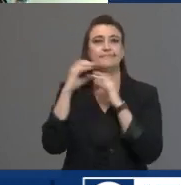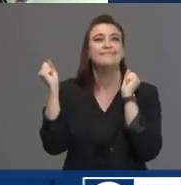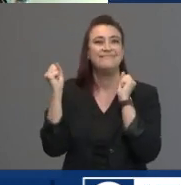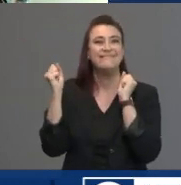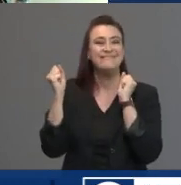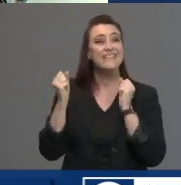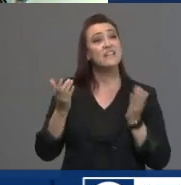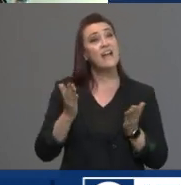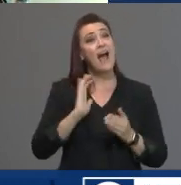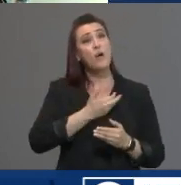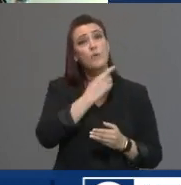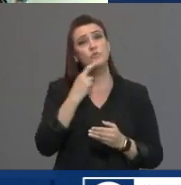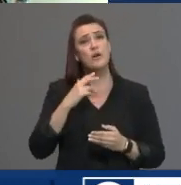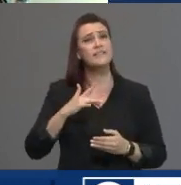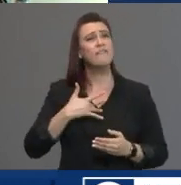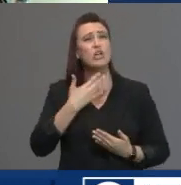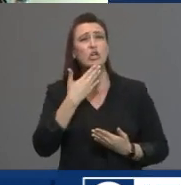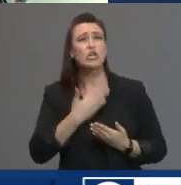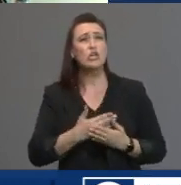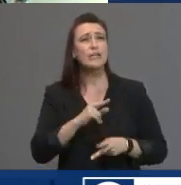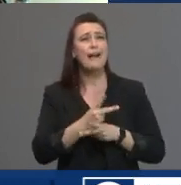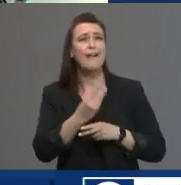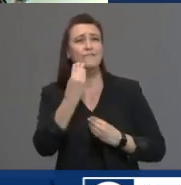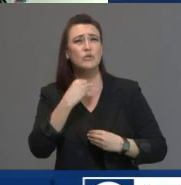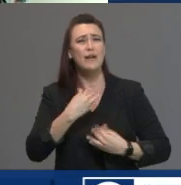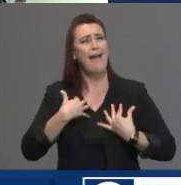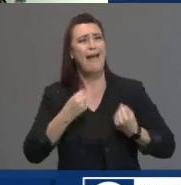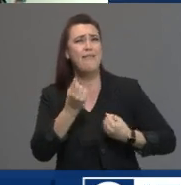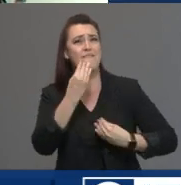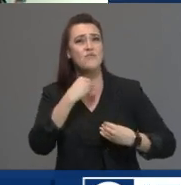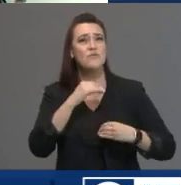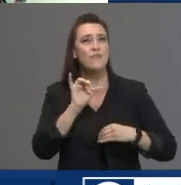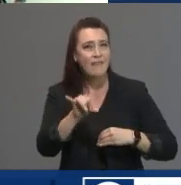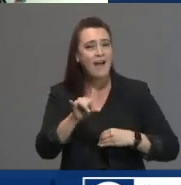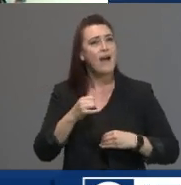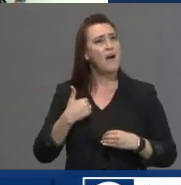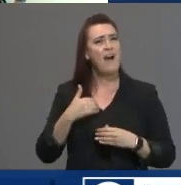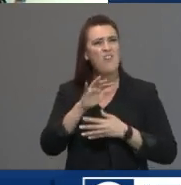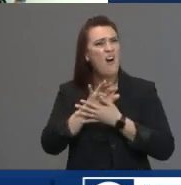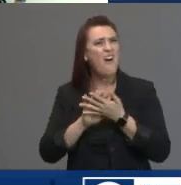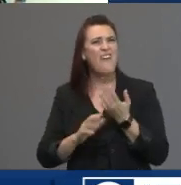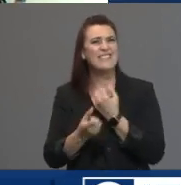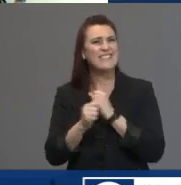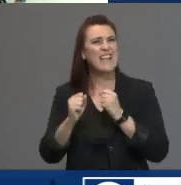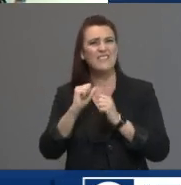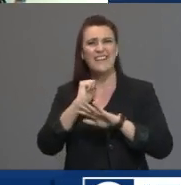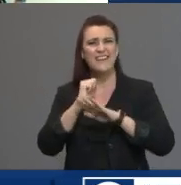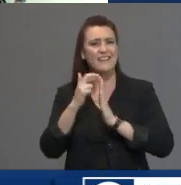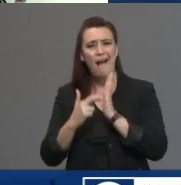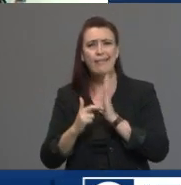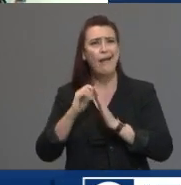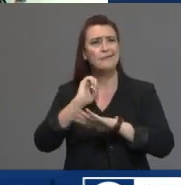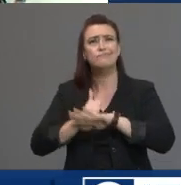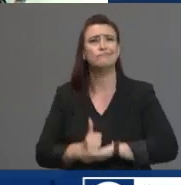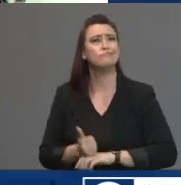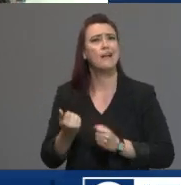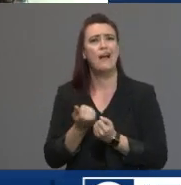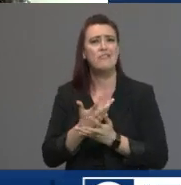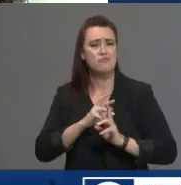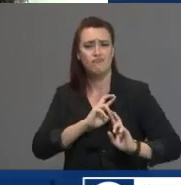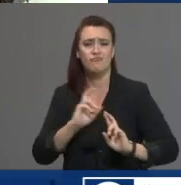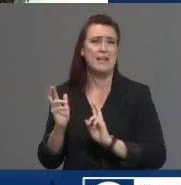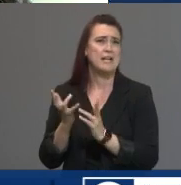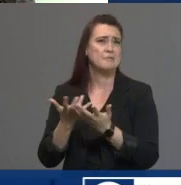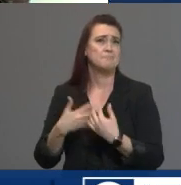we are feel good, healthy food, and we have all of these safety guidelines in place,